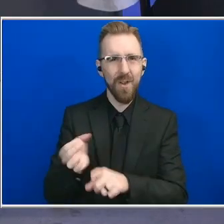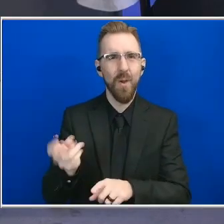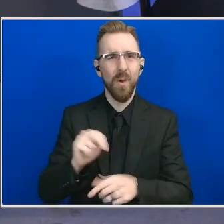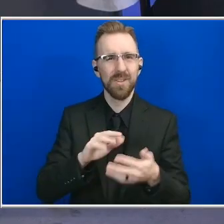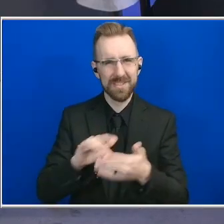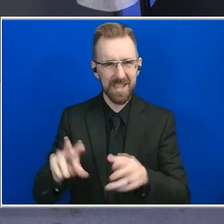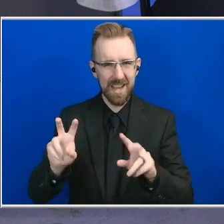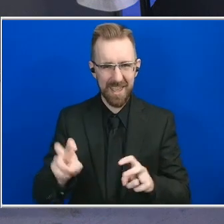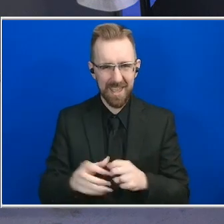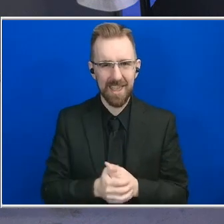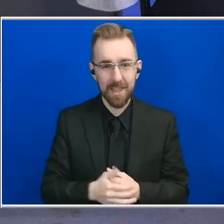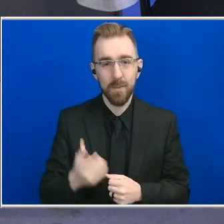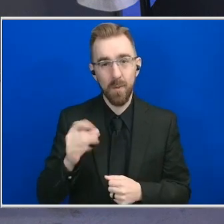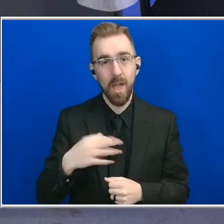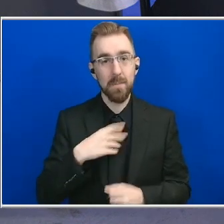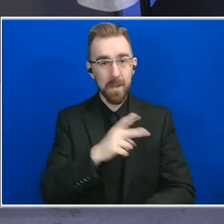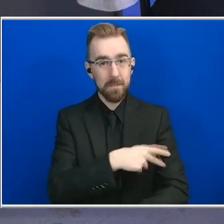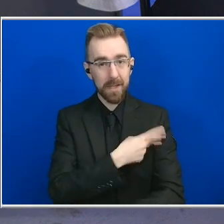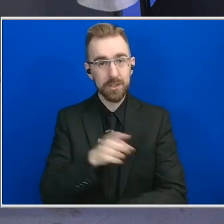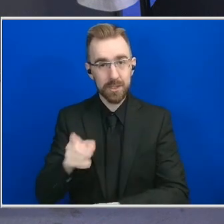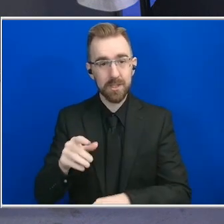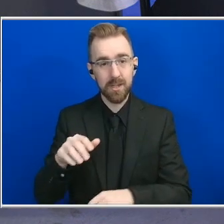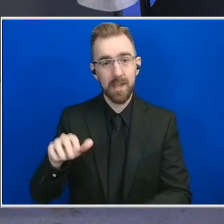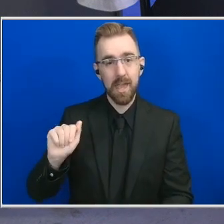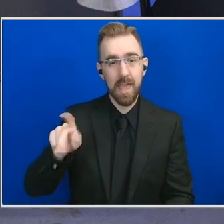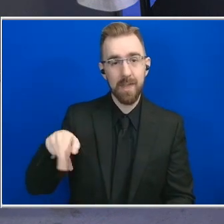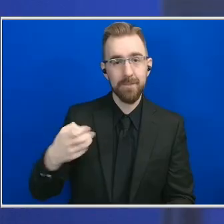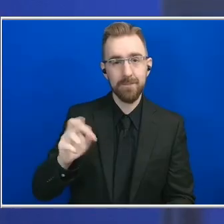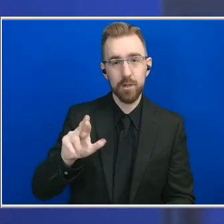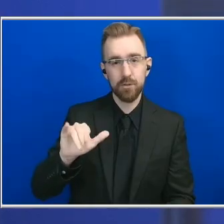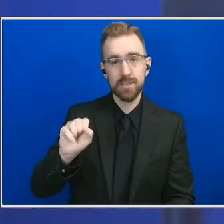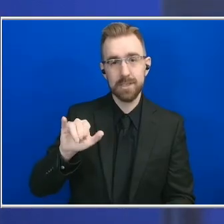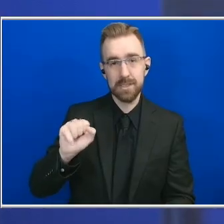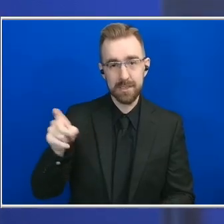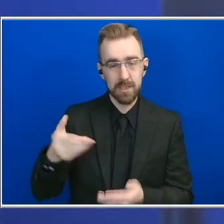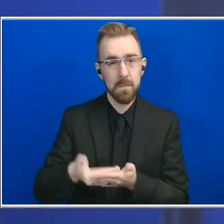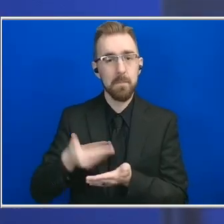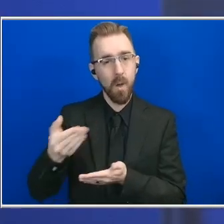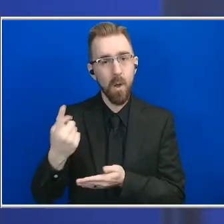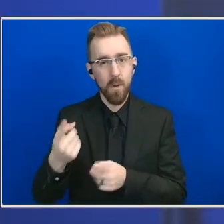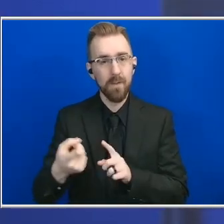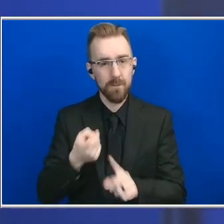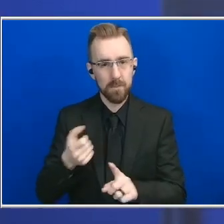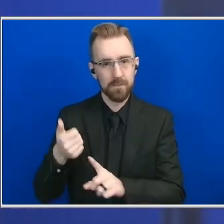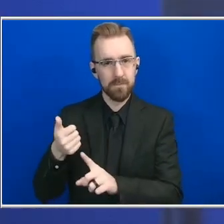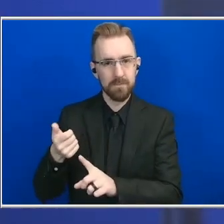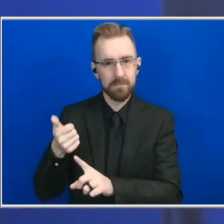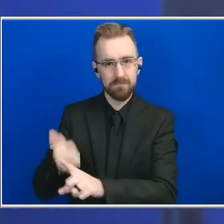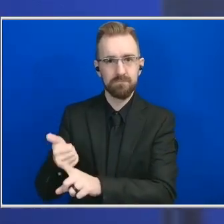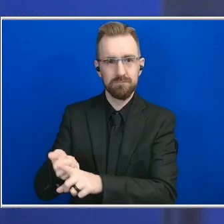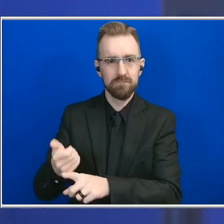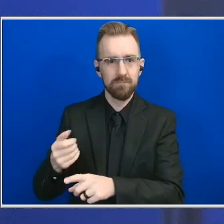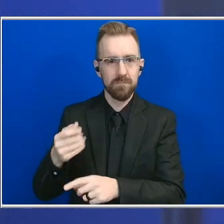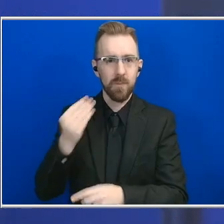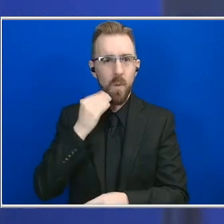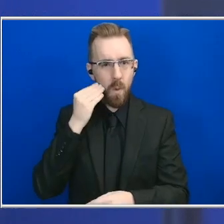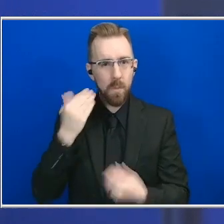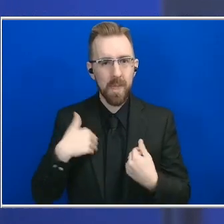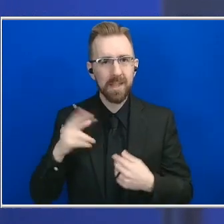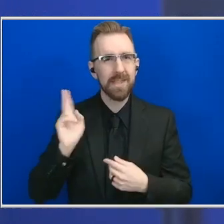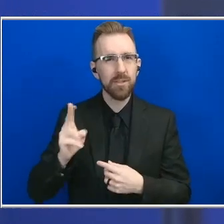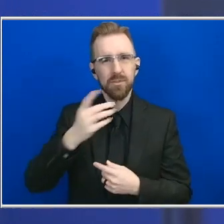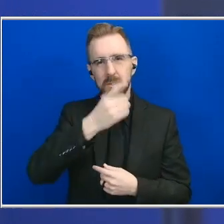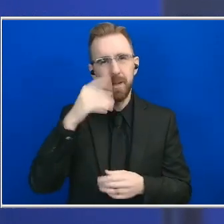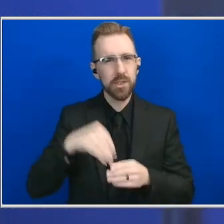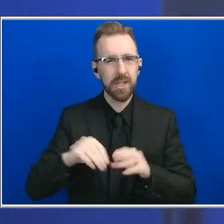my patients actually on apheresis bought one for himself for home Really? because he has family history of dementia. Oh my. I'll tell